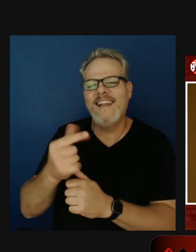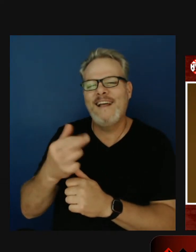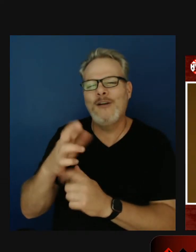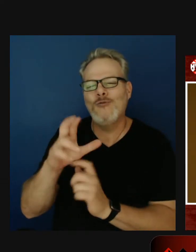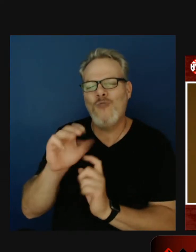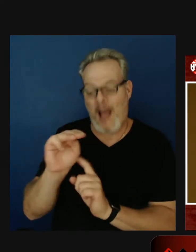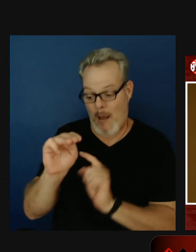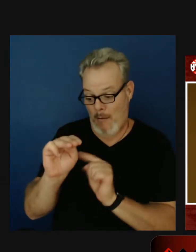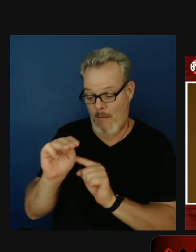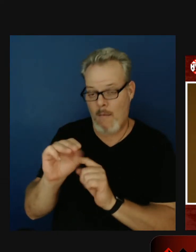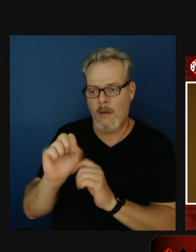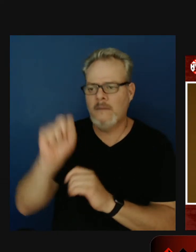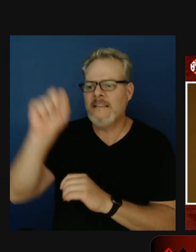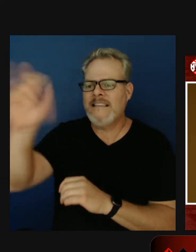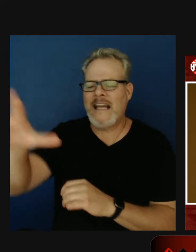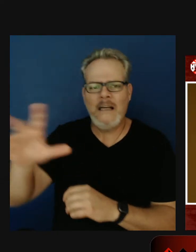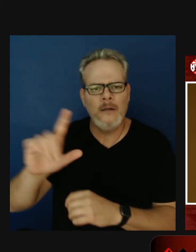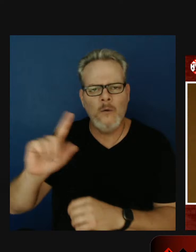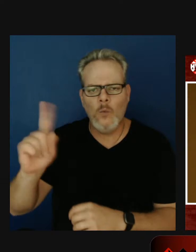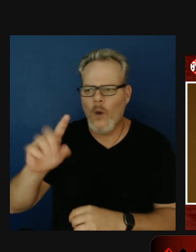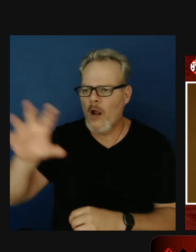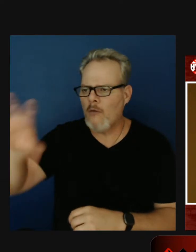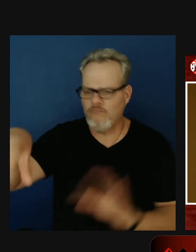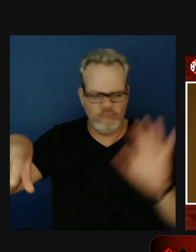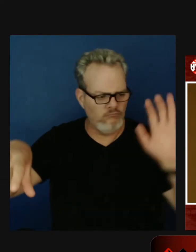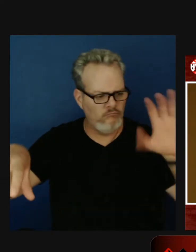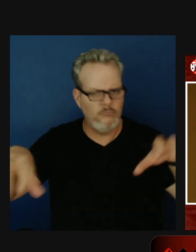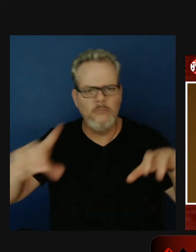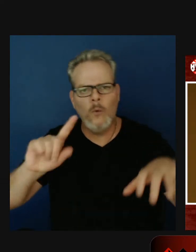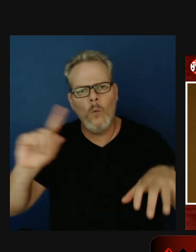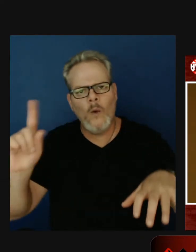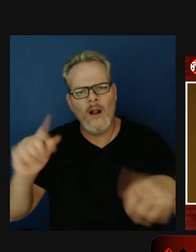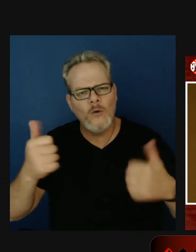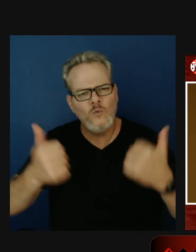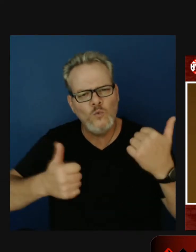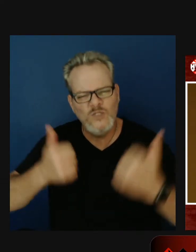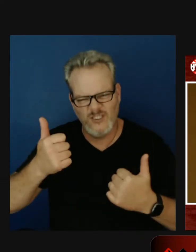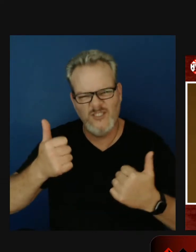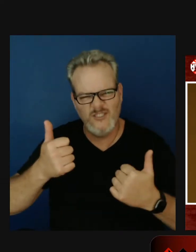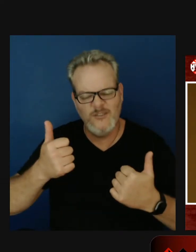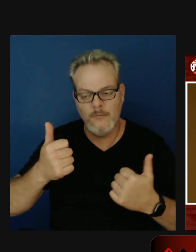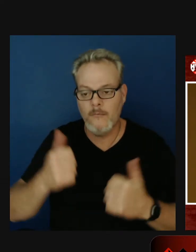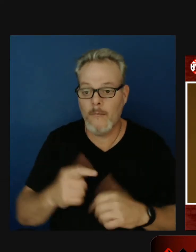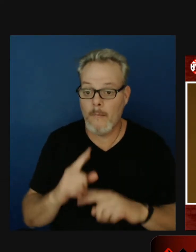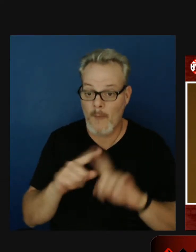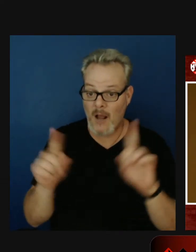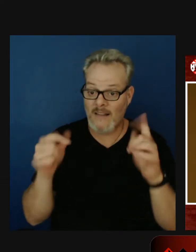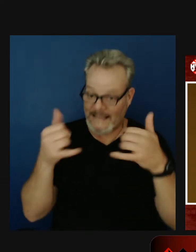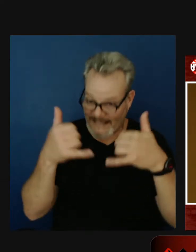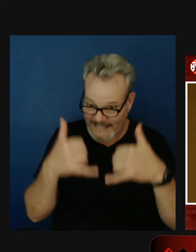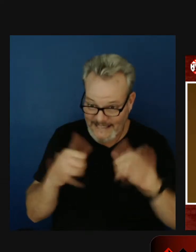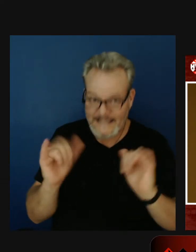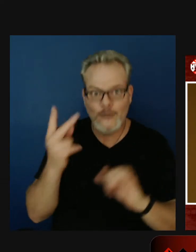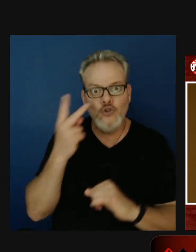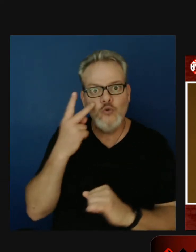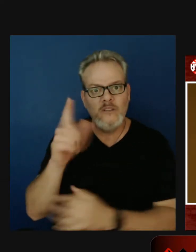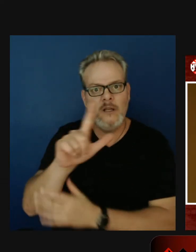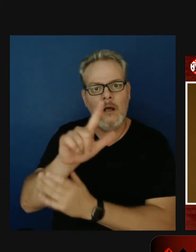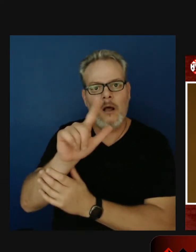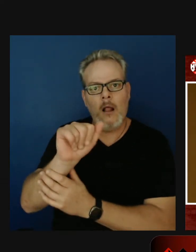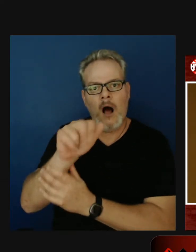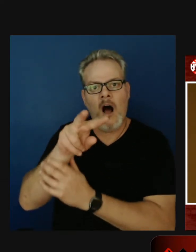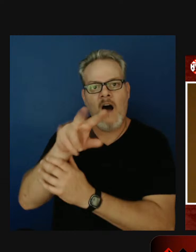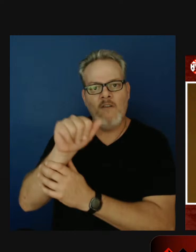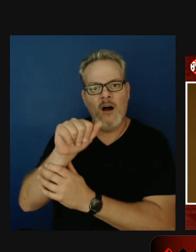know kind of which post office or where to send it to. But still has our lava flows on it. Got our